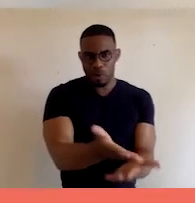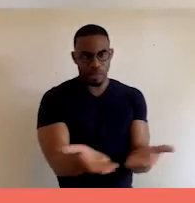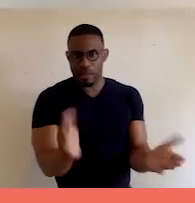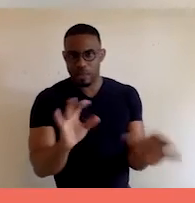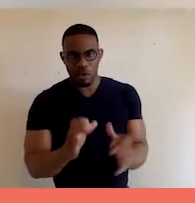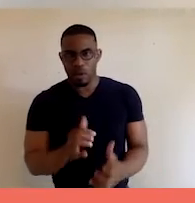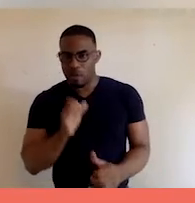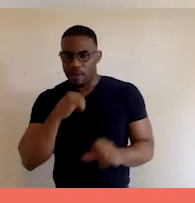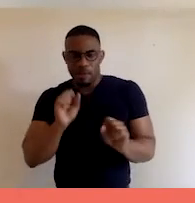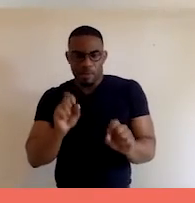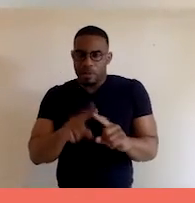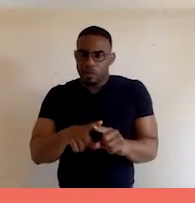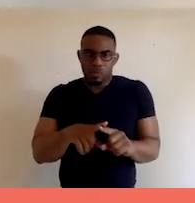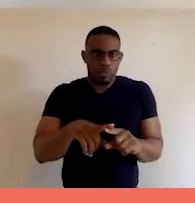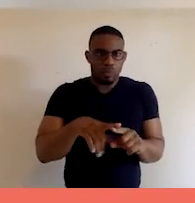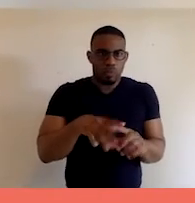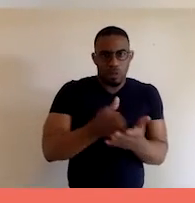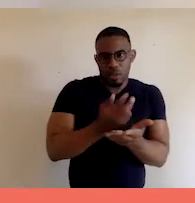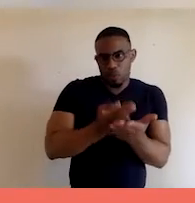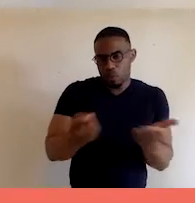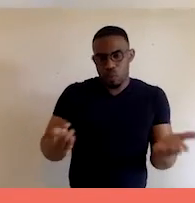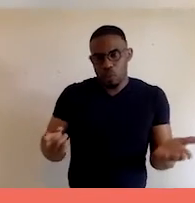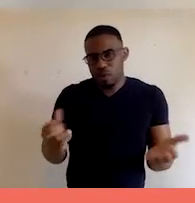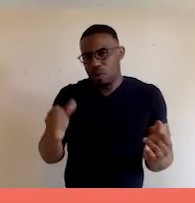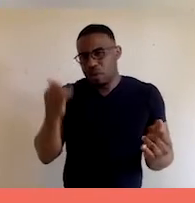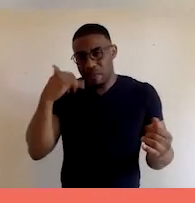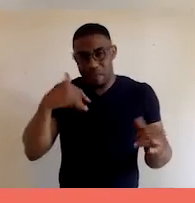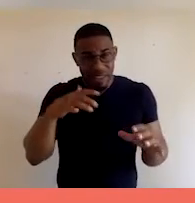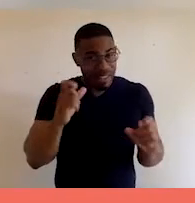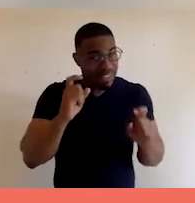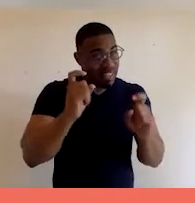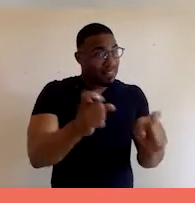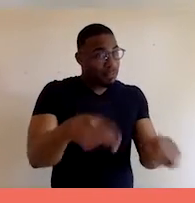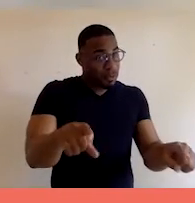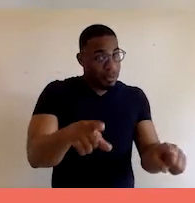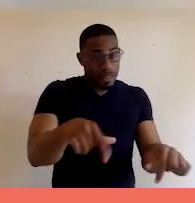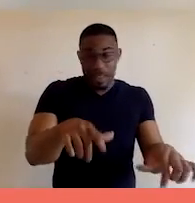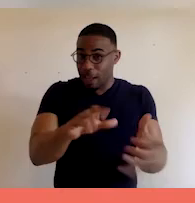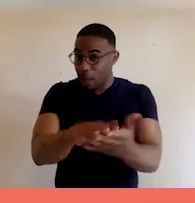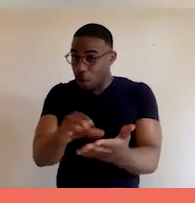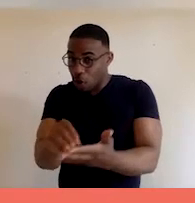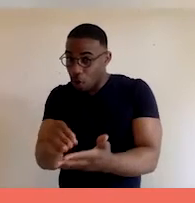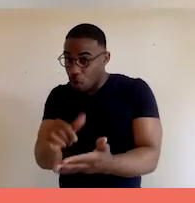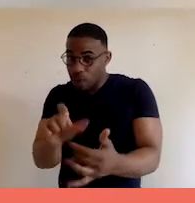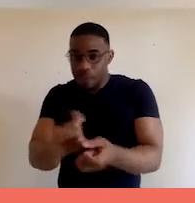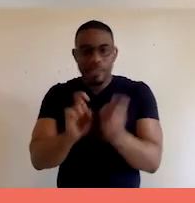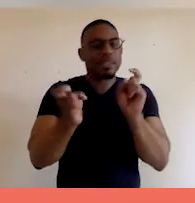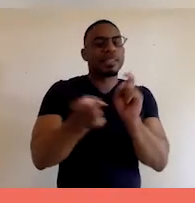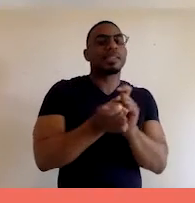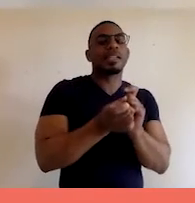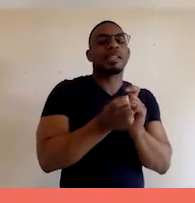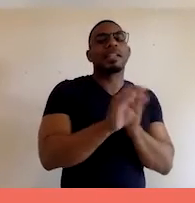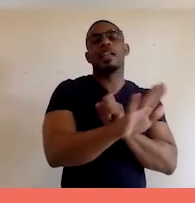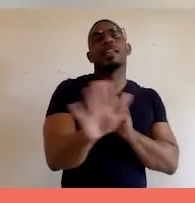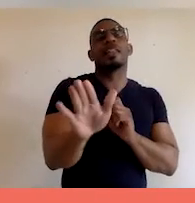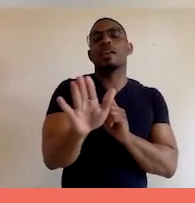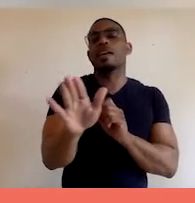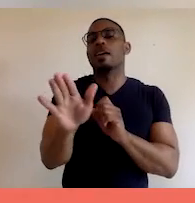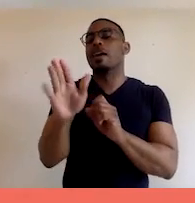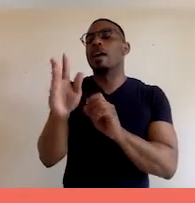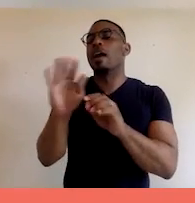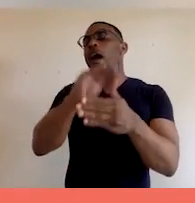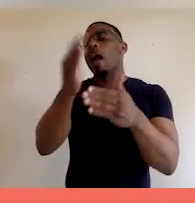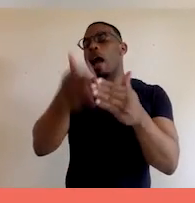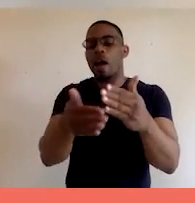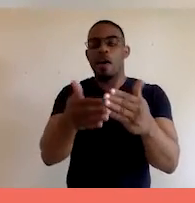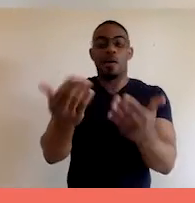They don't have the ability to get these resources. So if we can give it to them and they can learn, we can change their outcomes,